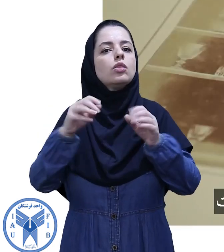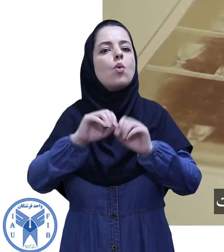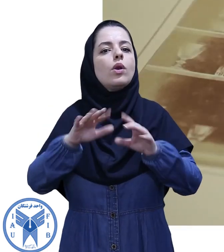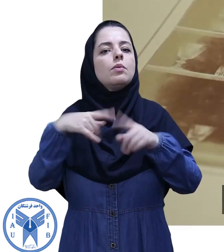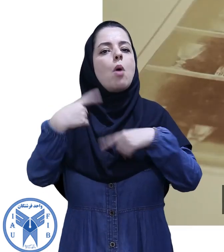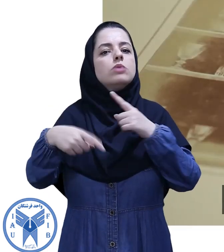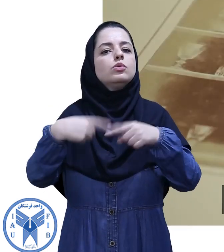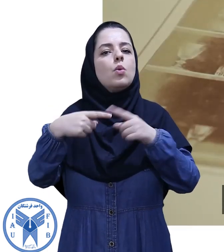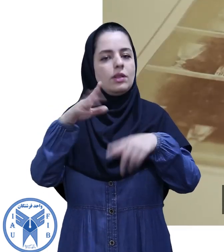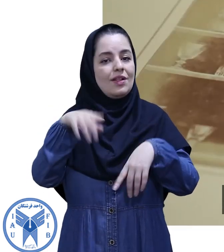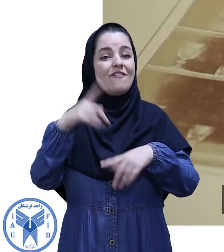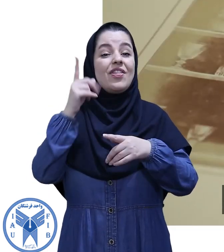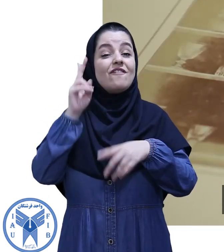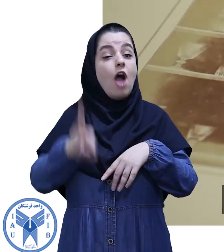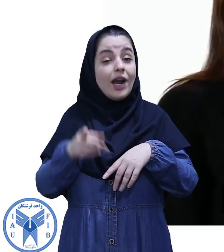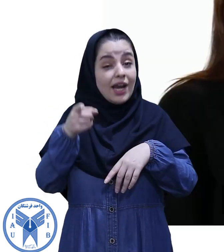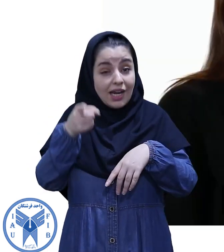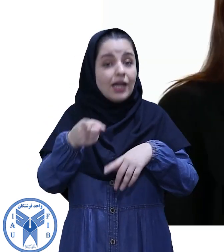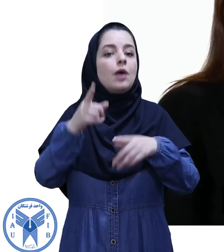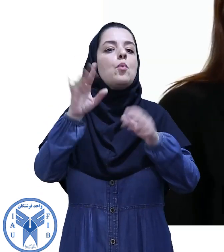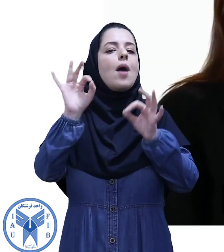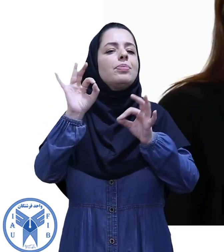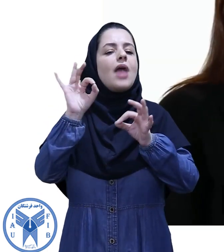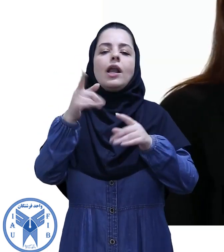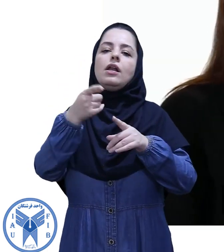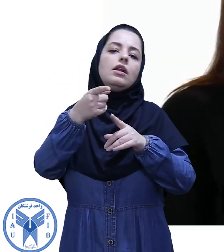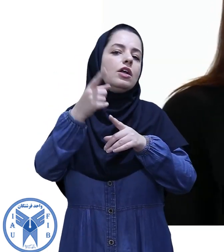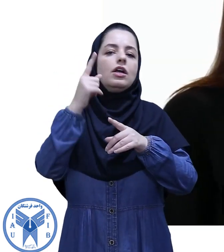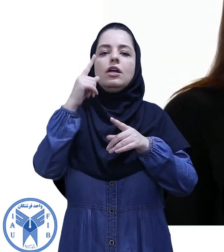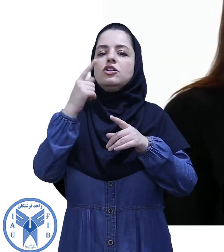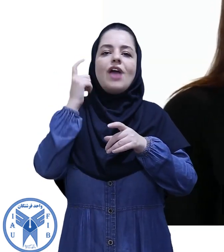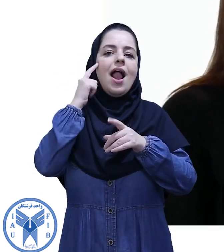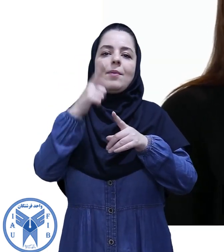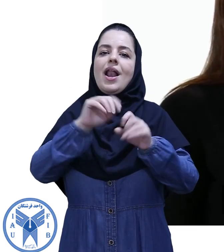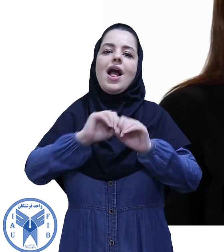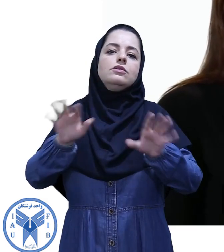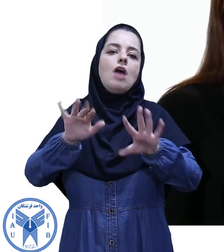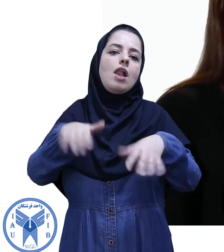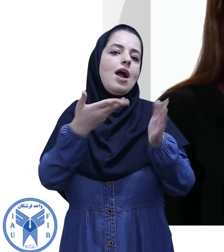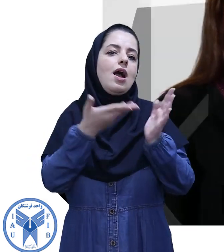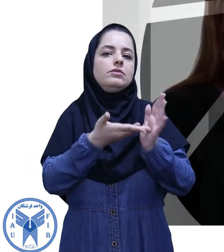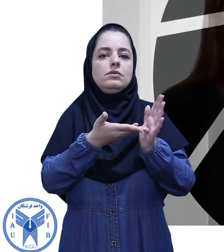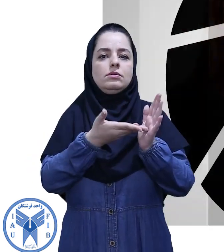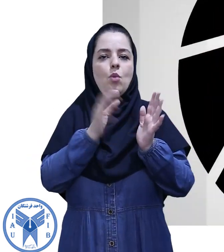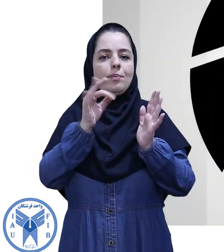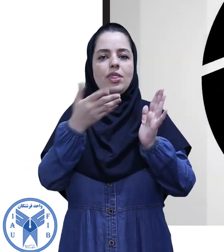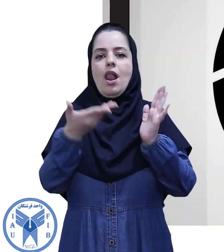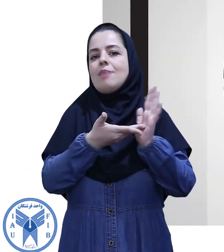photograph, which really became one of the most important aspects of the medium.